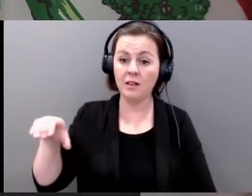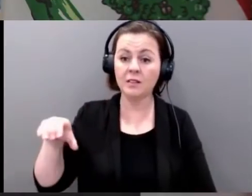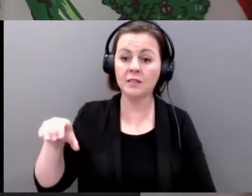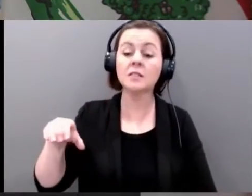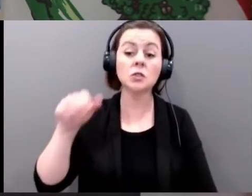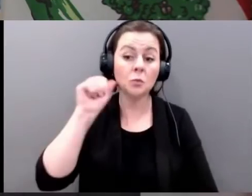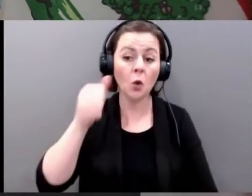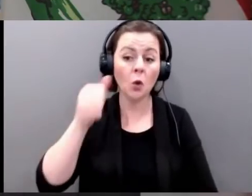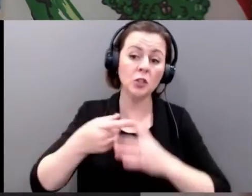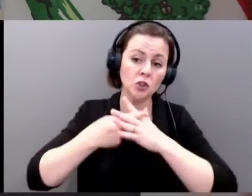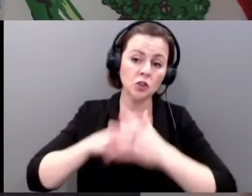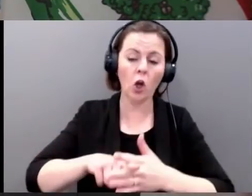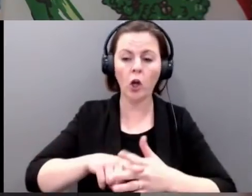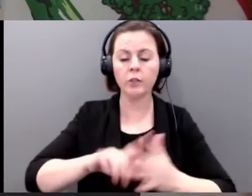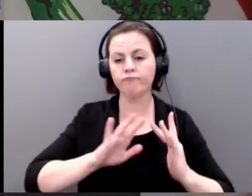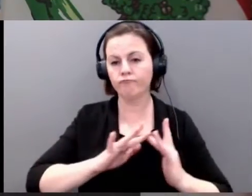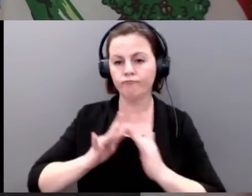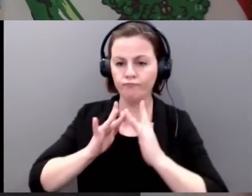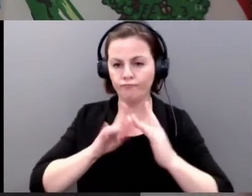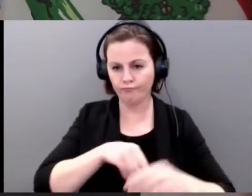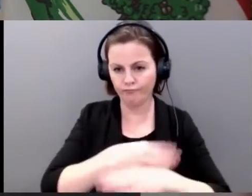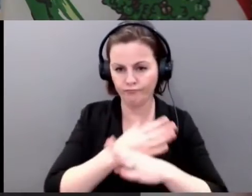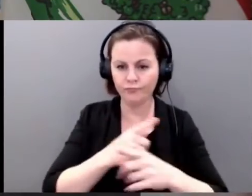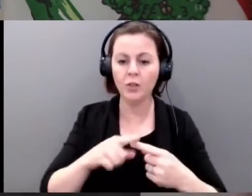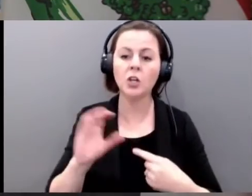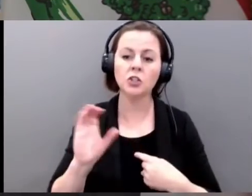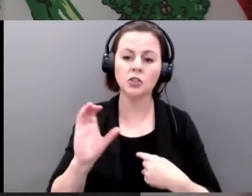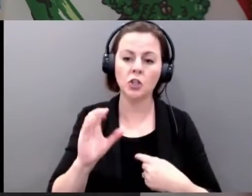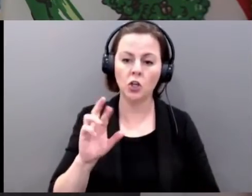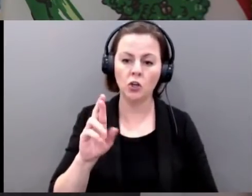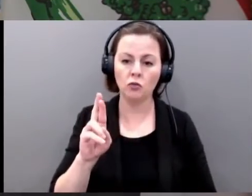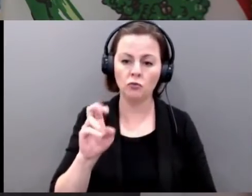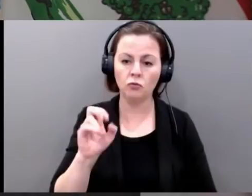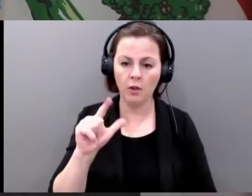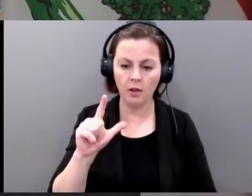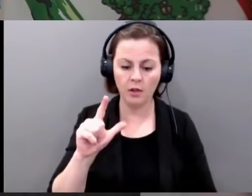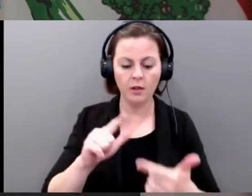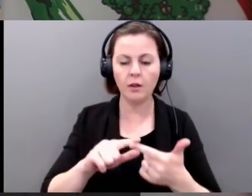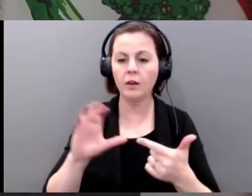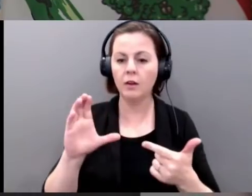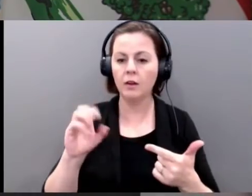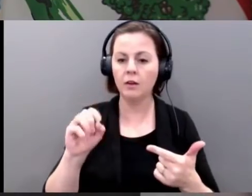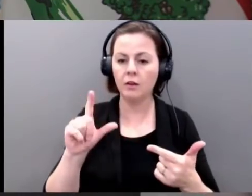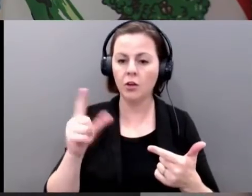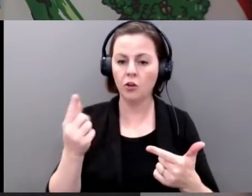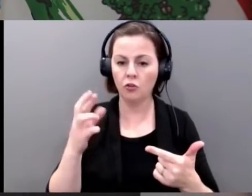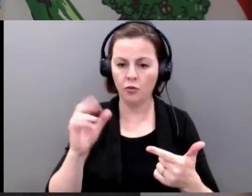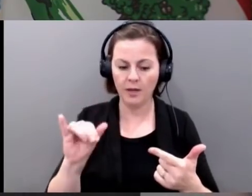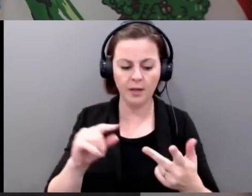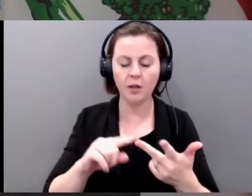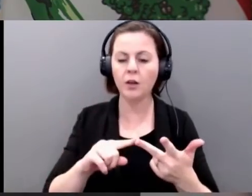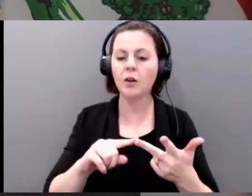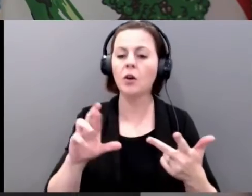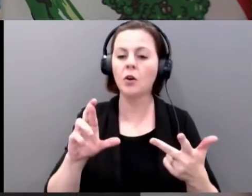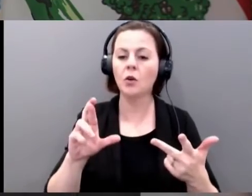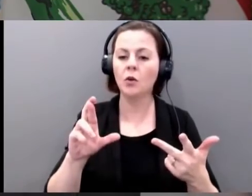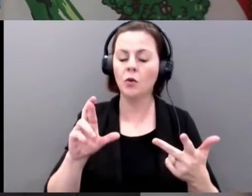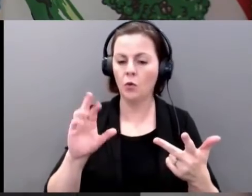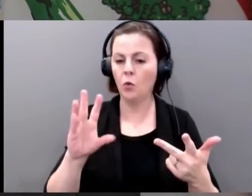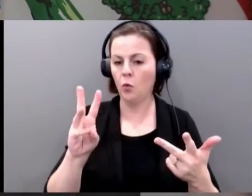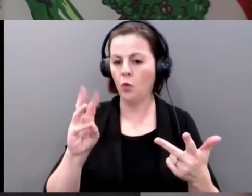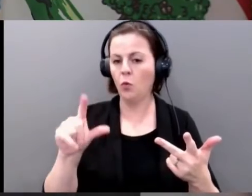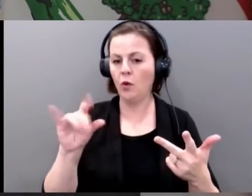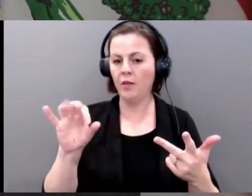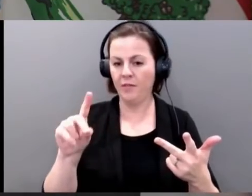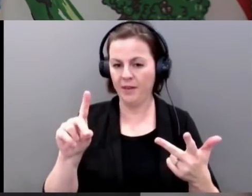tomorrow. These schools include Charlottetown Rural, Colonel Gray, Bluefield High School, and École Francois Biot, the